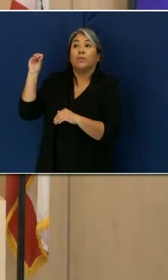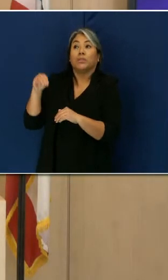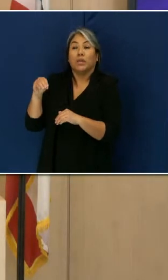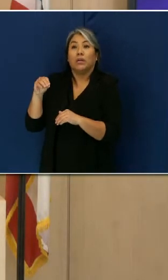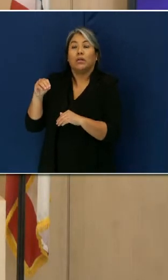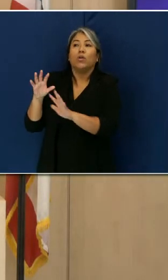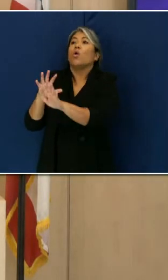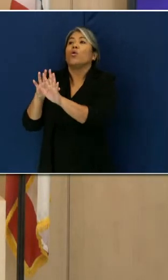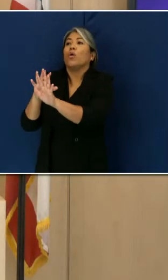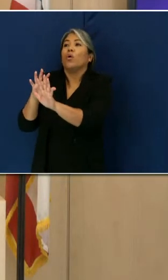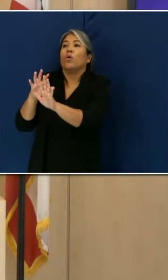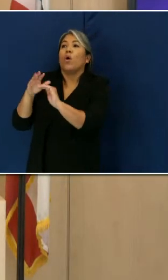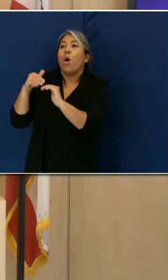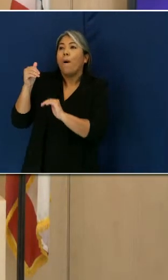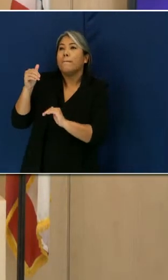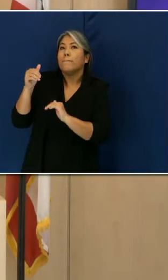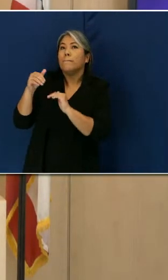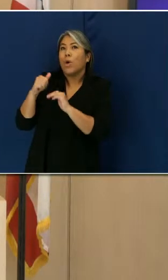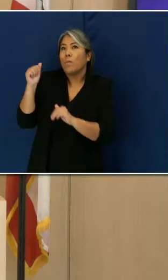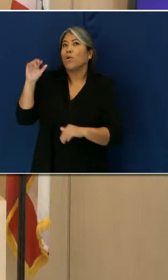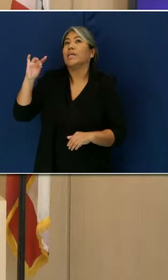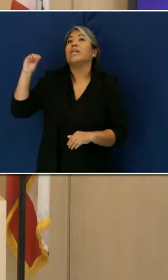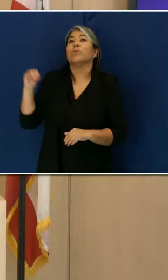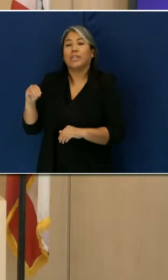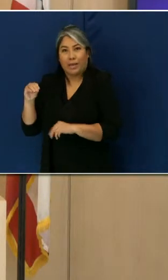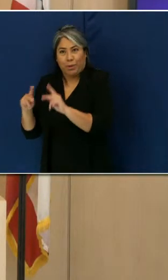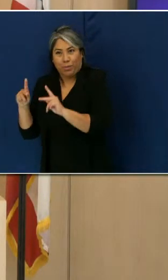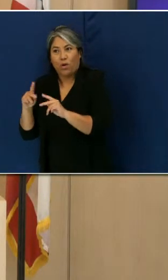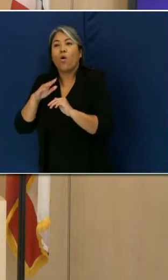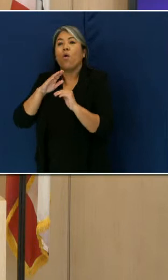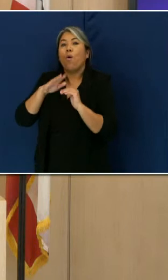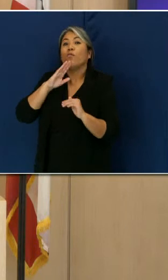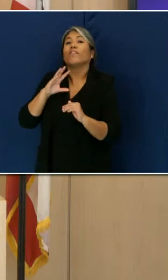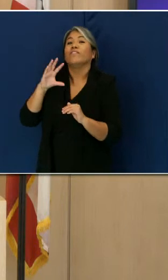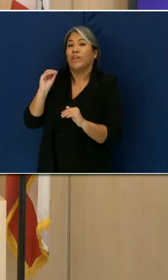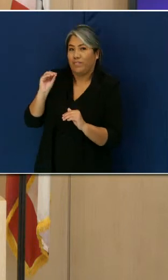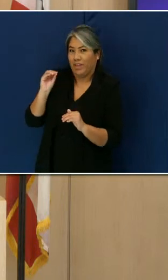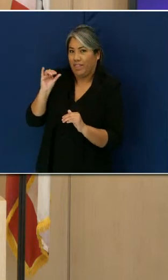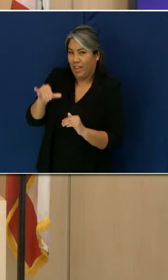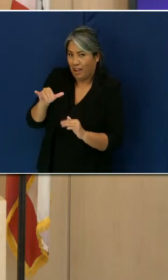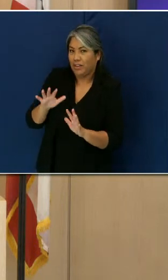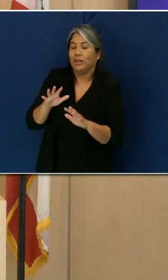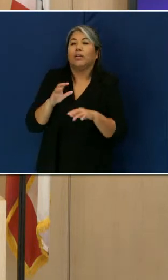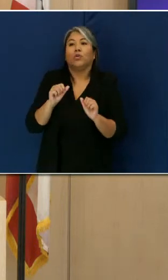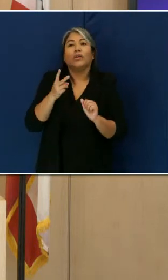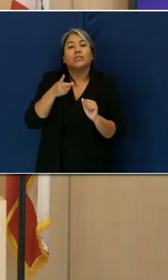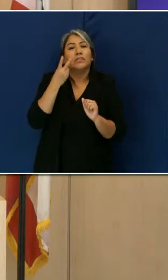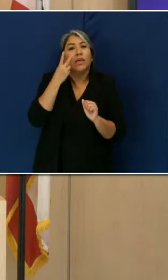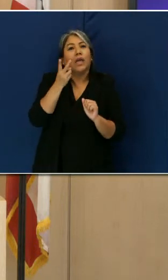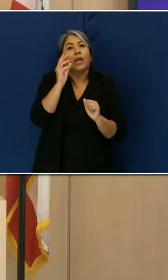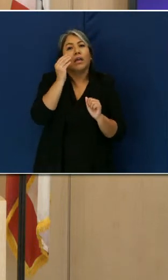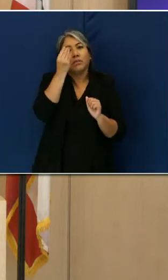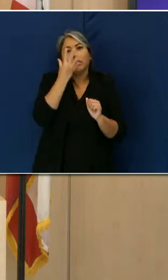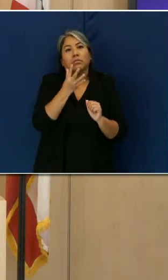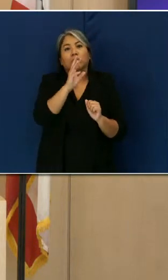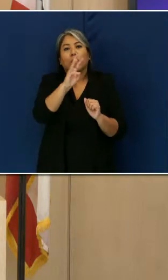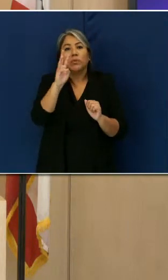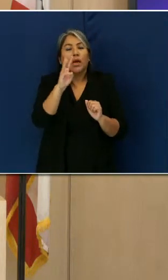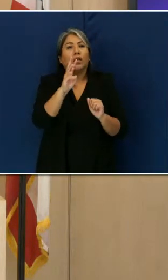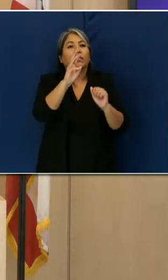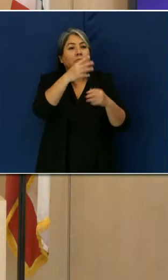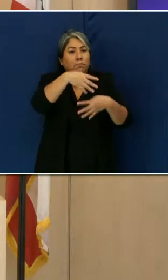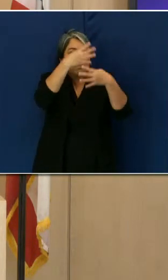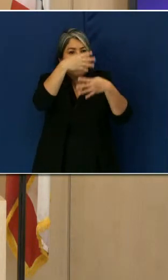50 years of age and older. And you can find the information on our website. For cases, hospitalizations, and